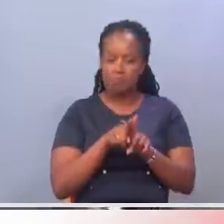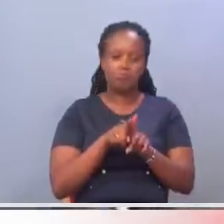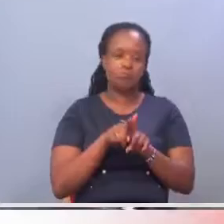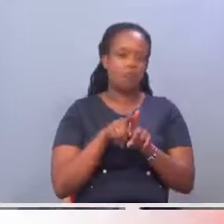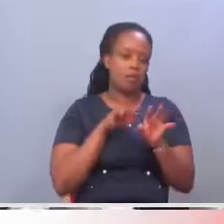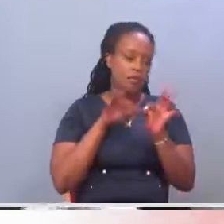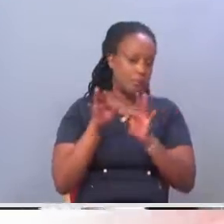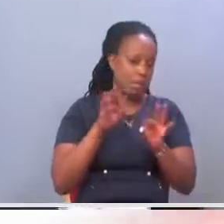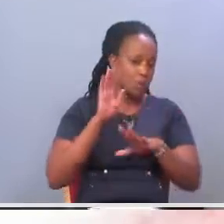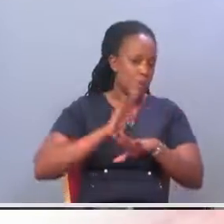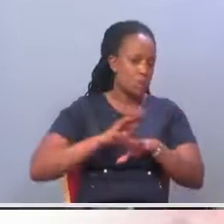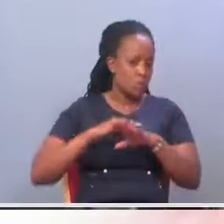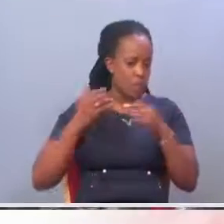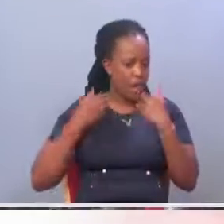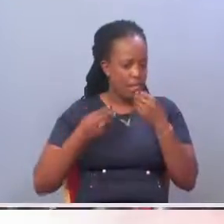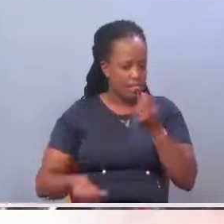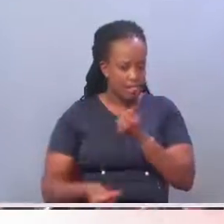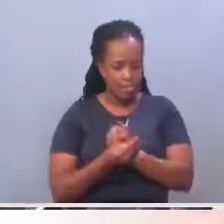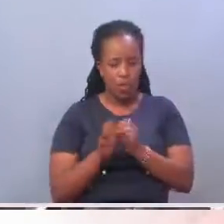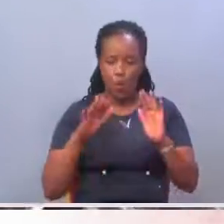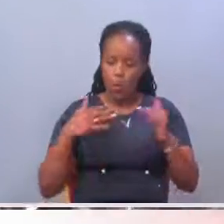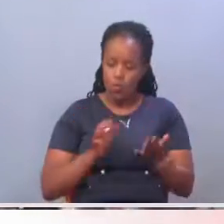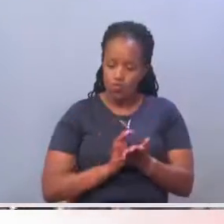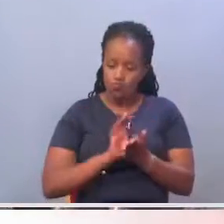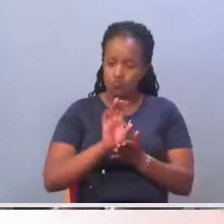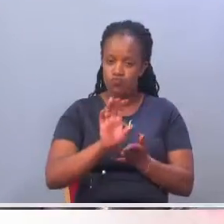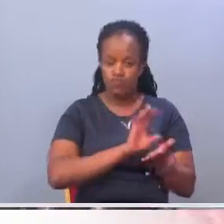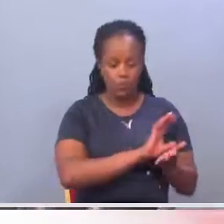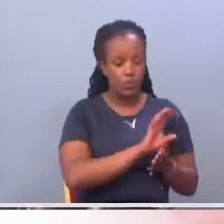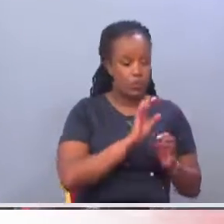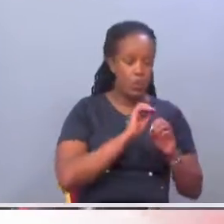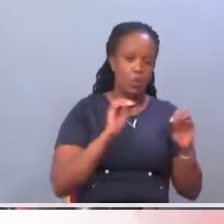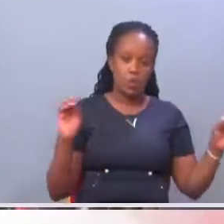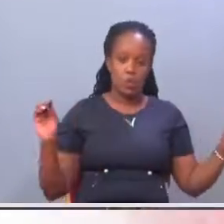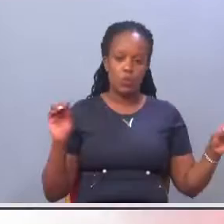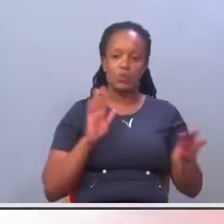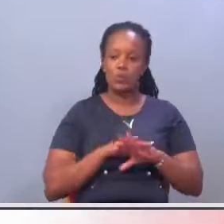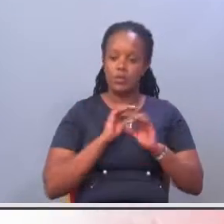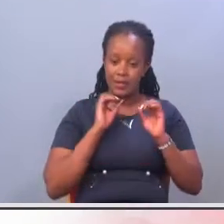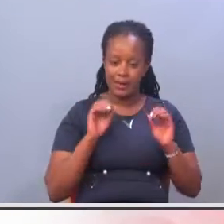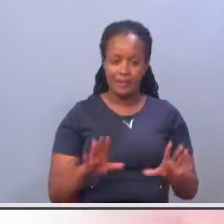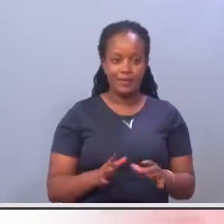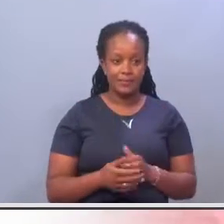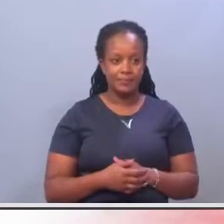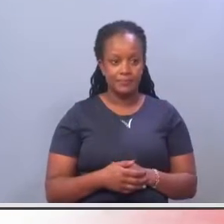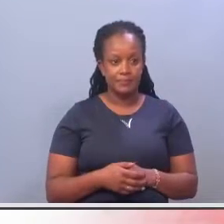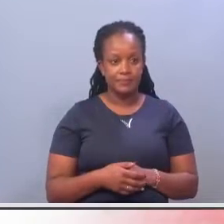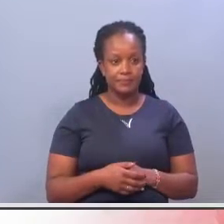enslaving the young people by giving out handouts instead of treating the root cause, which is unemployment.